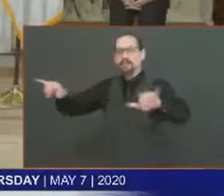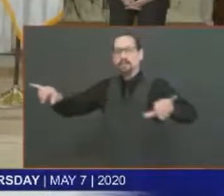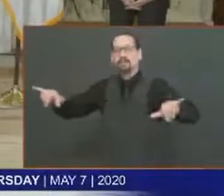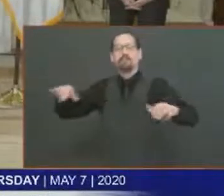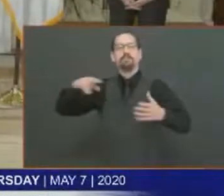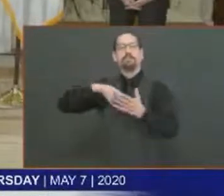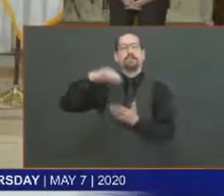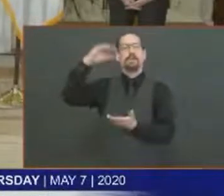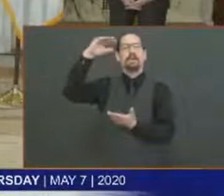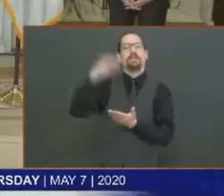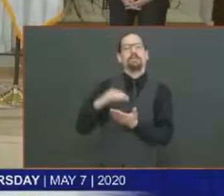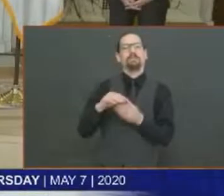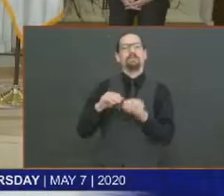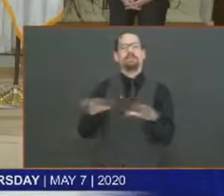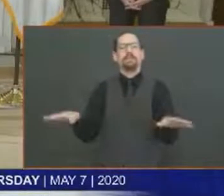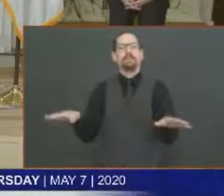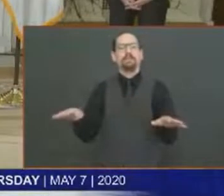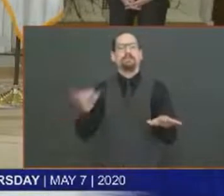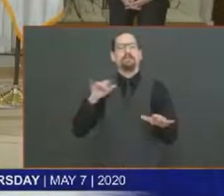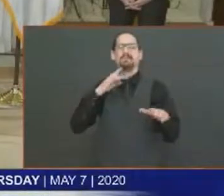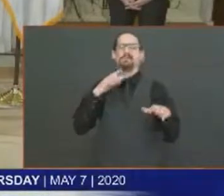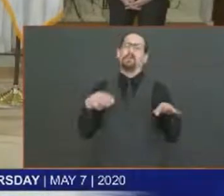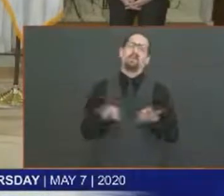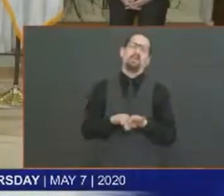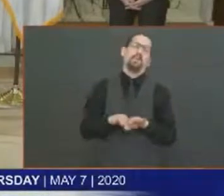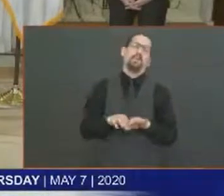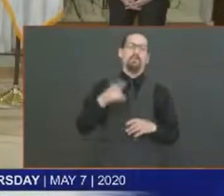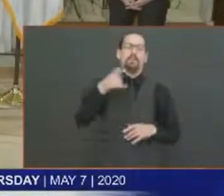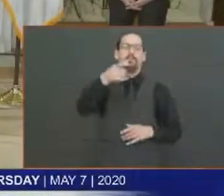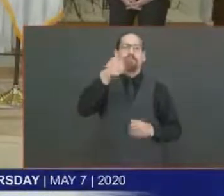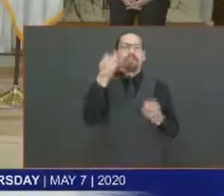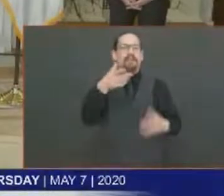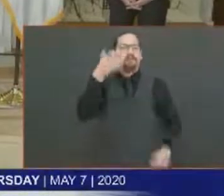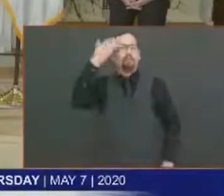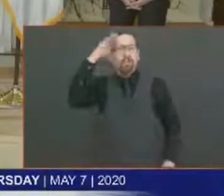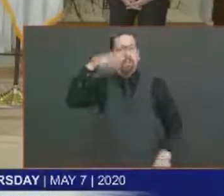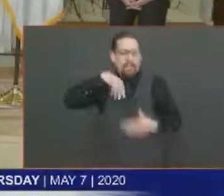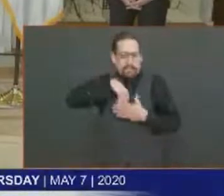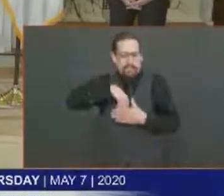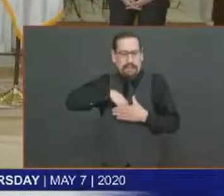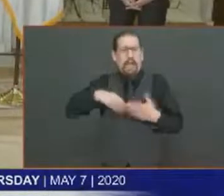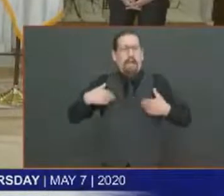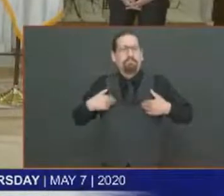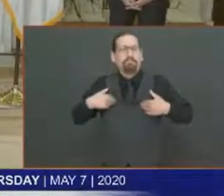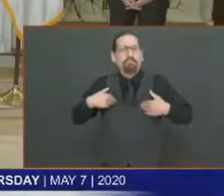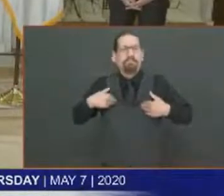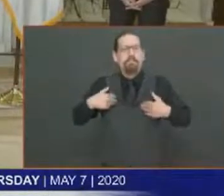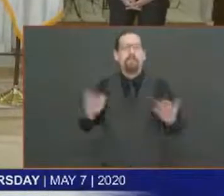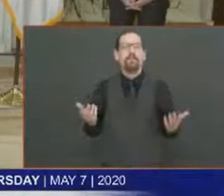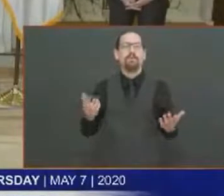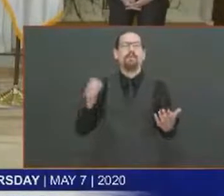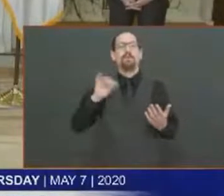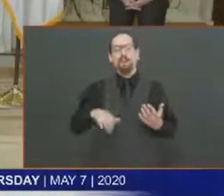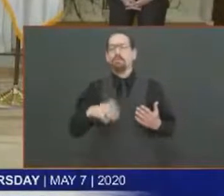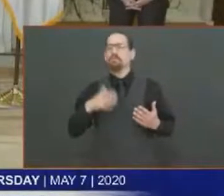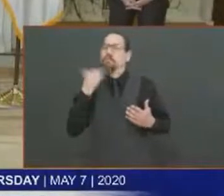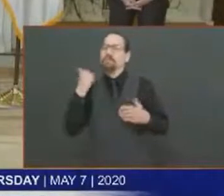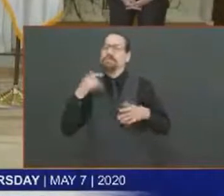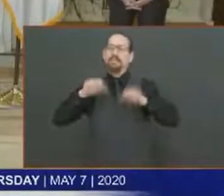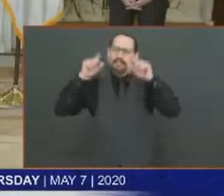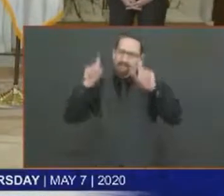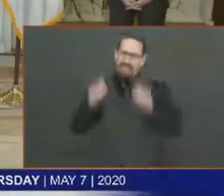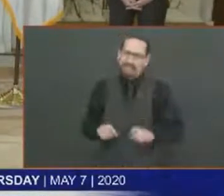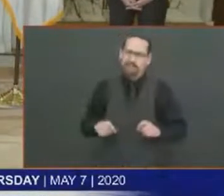knowingly or unknowingly. There's no longer a reference to presumed positives for cases. That was early